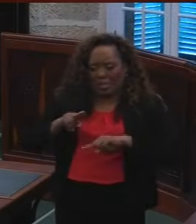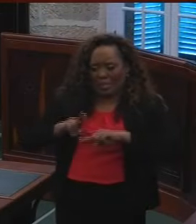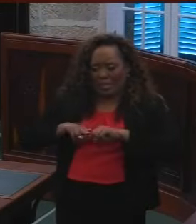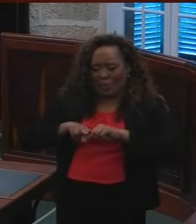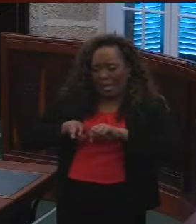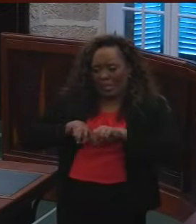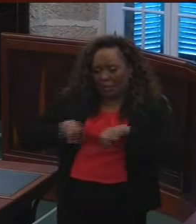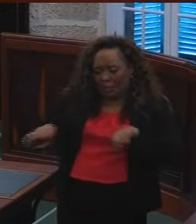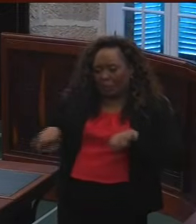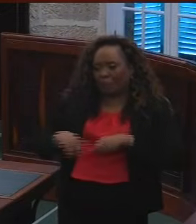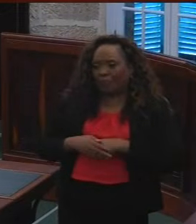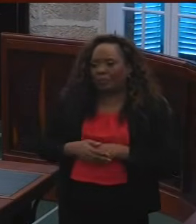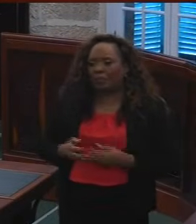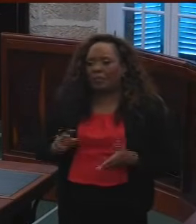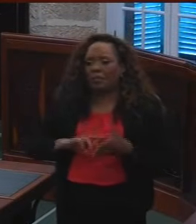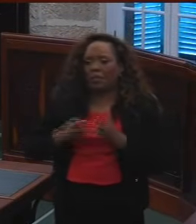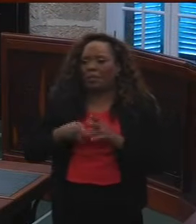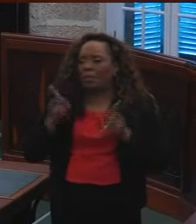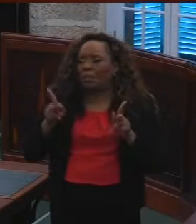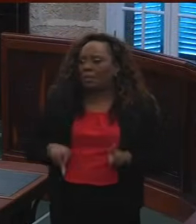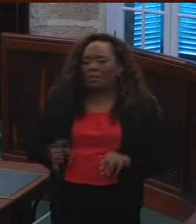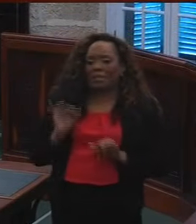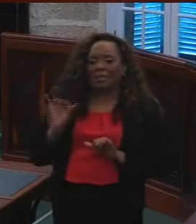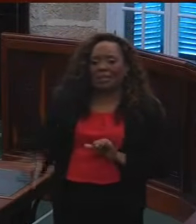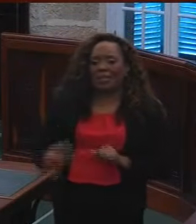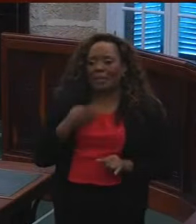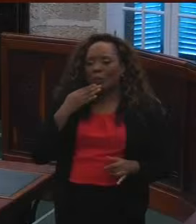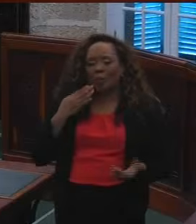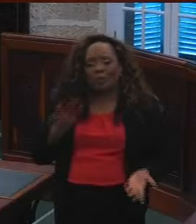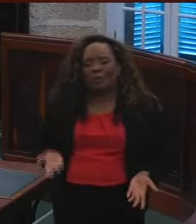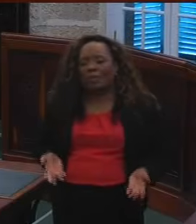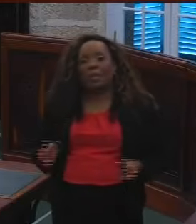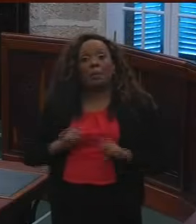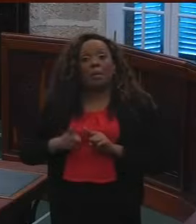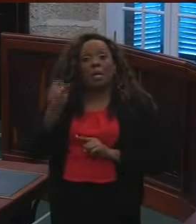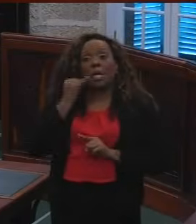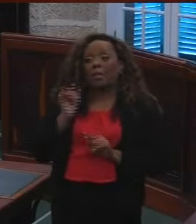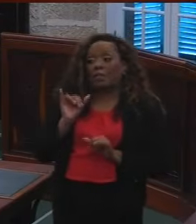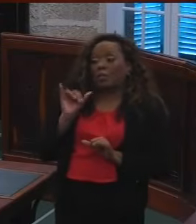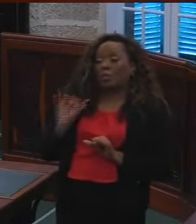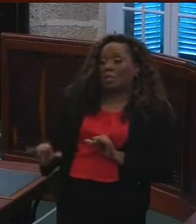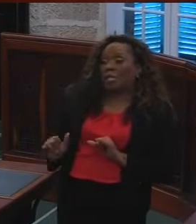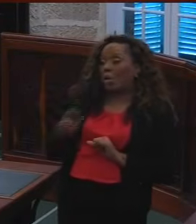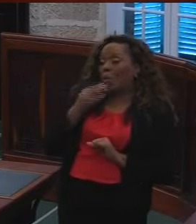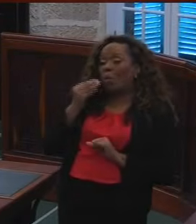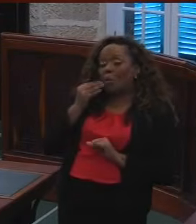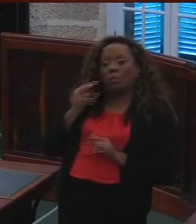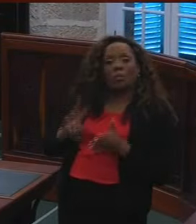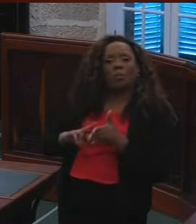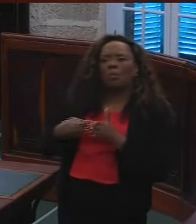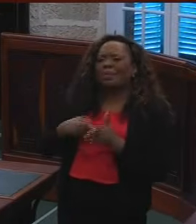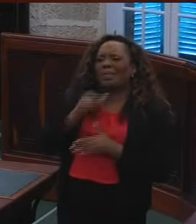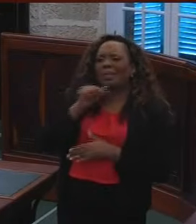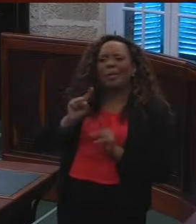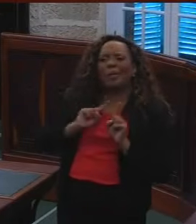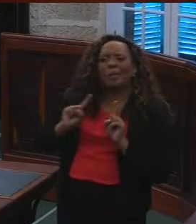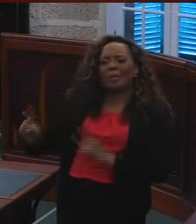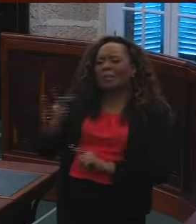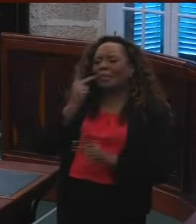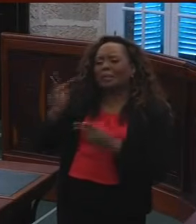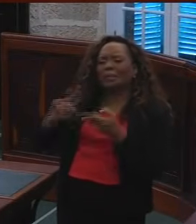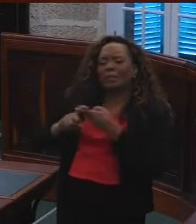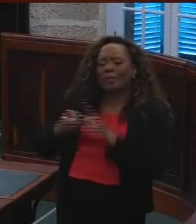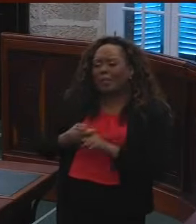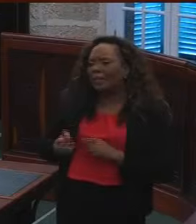home, it means that you are not going to the doctor, Mr. Speaker, sir. If you choose to stay home, it means that you are not going to see your friend, and we've